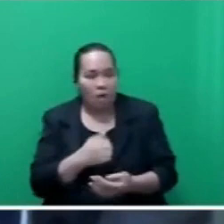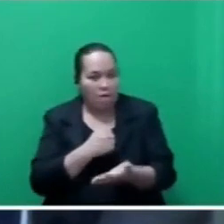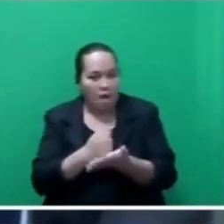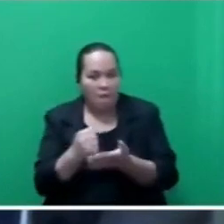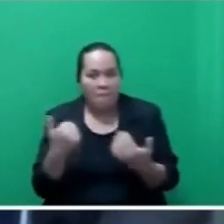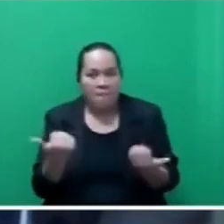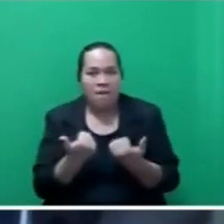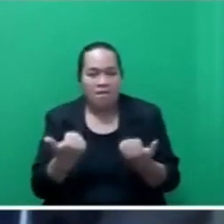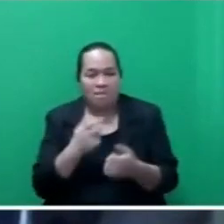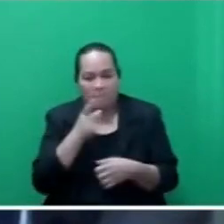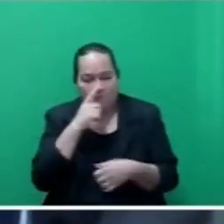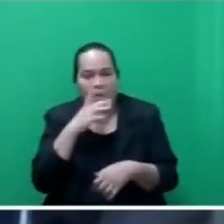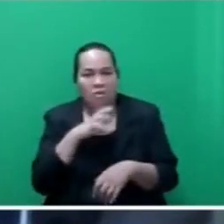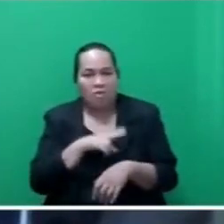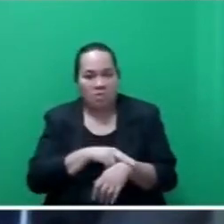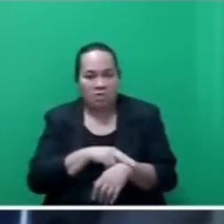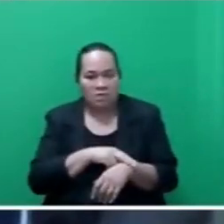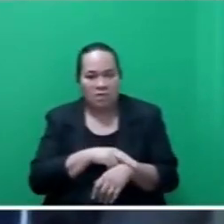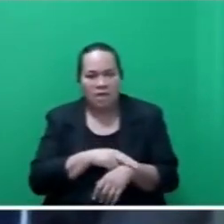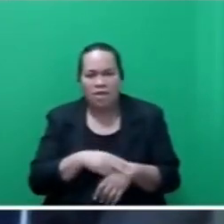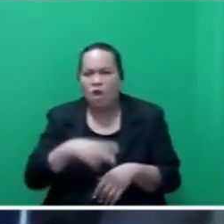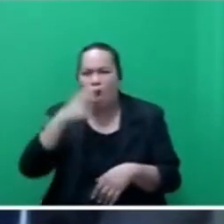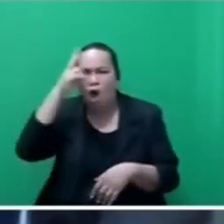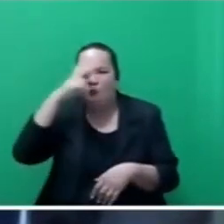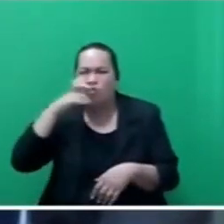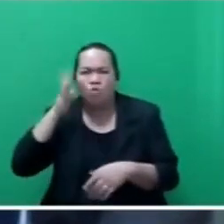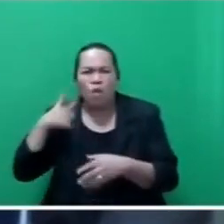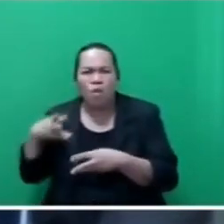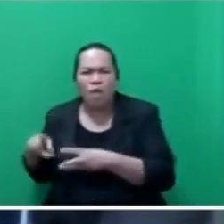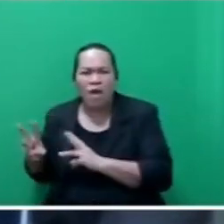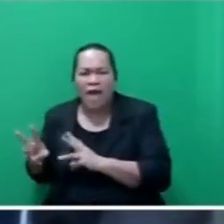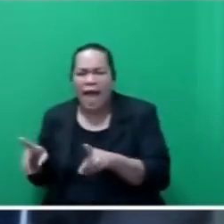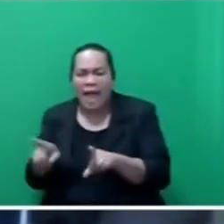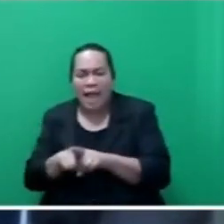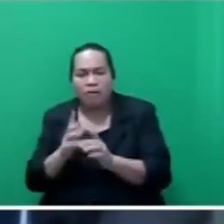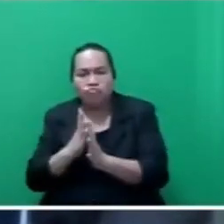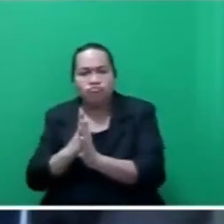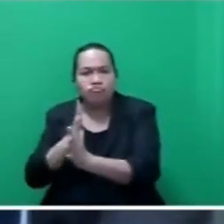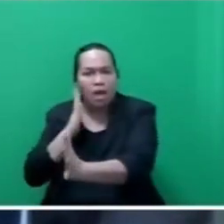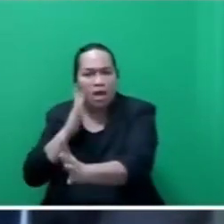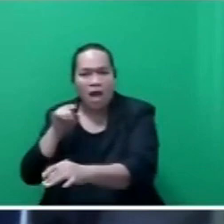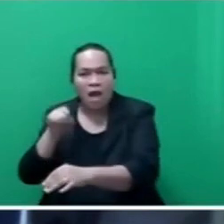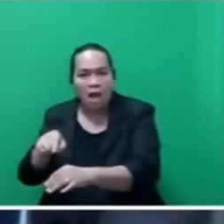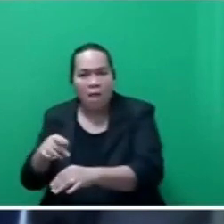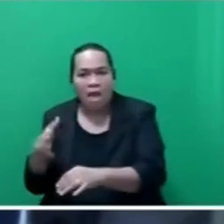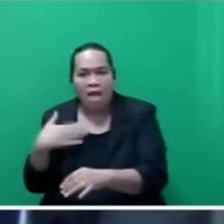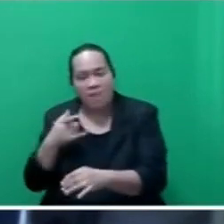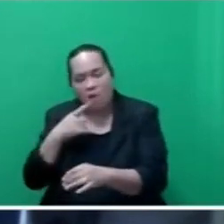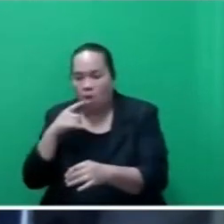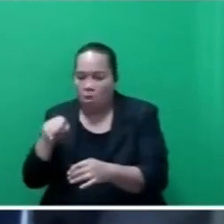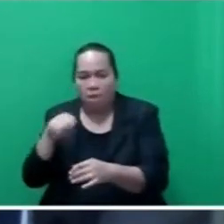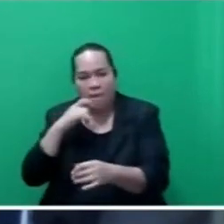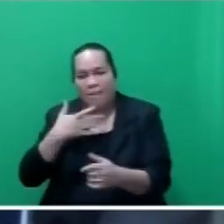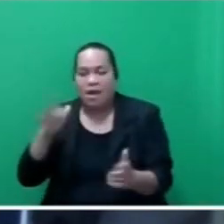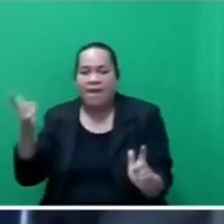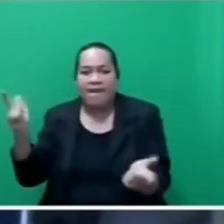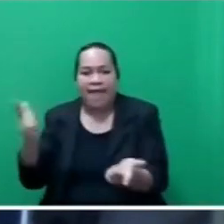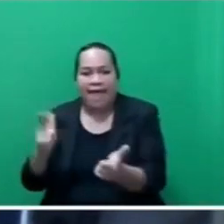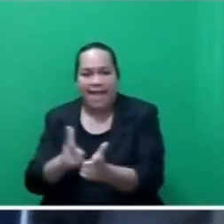earlier. The old school way of lining up at a health center is now beginning to go out of the